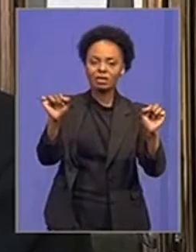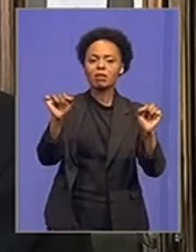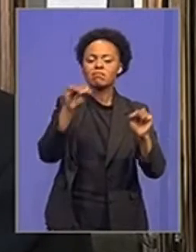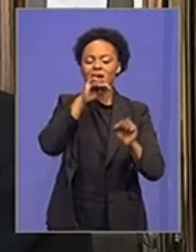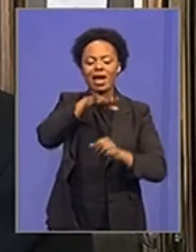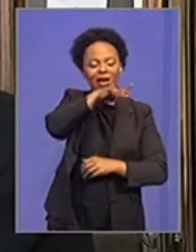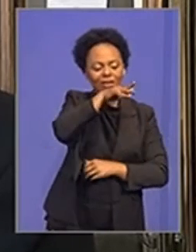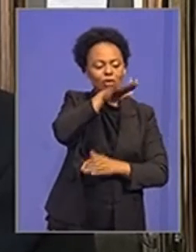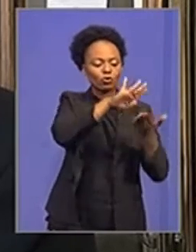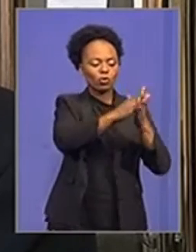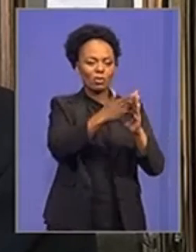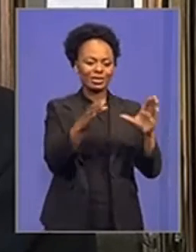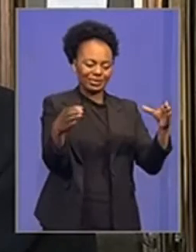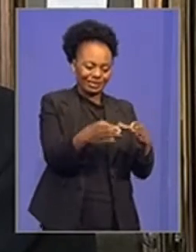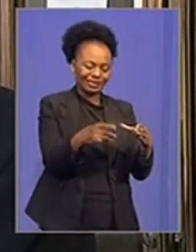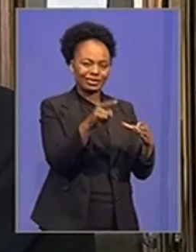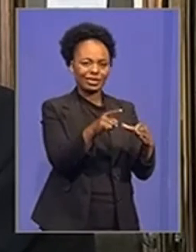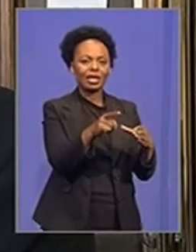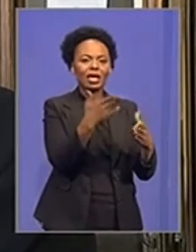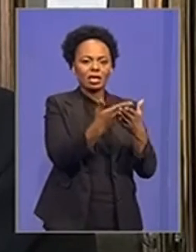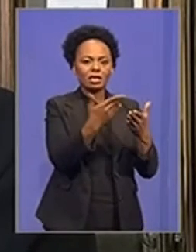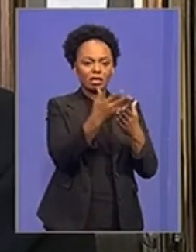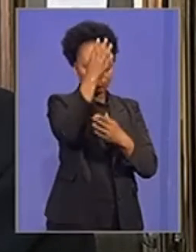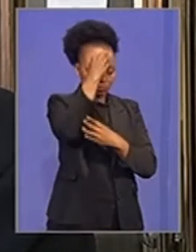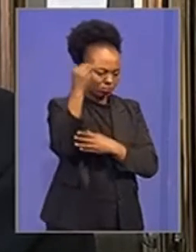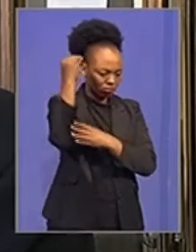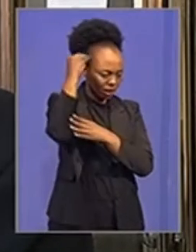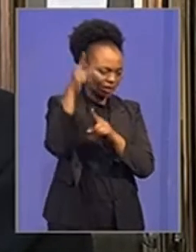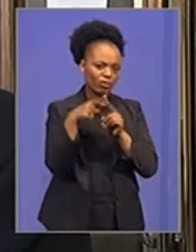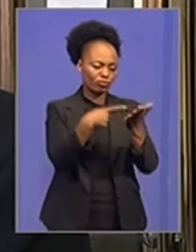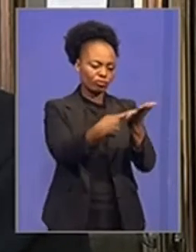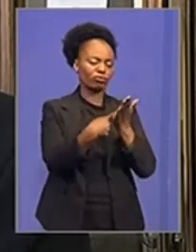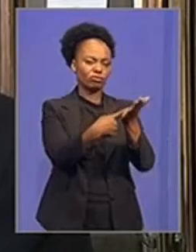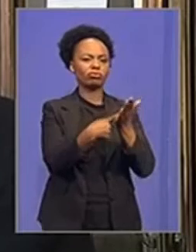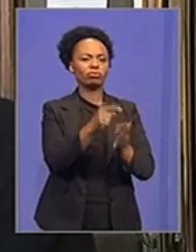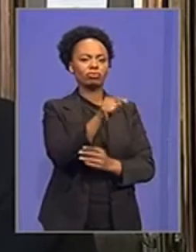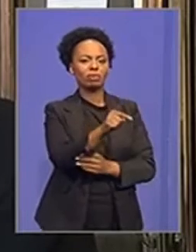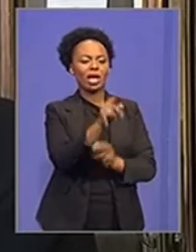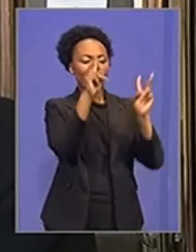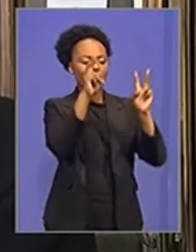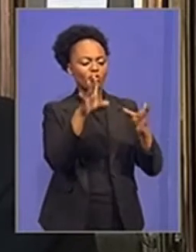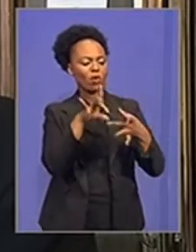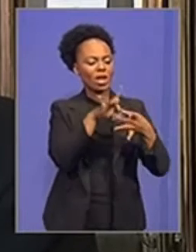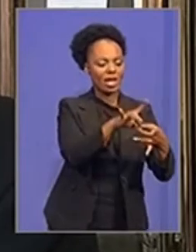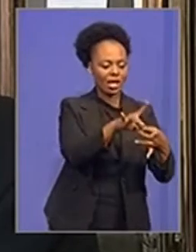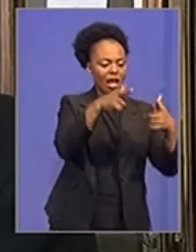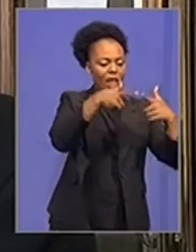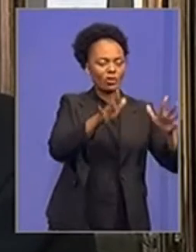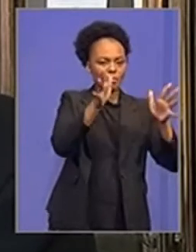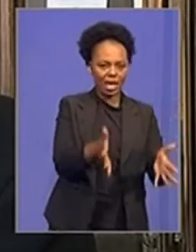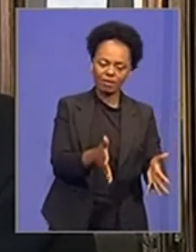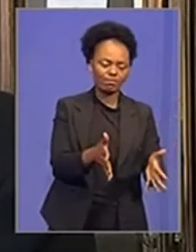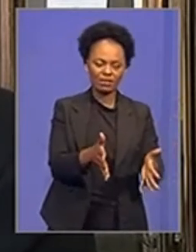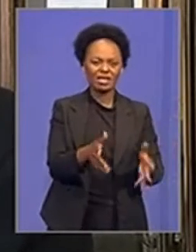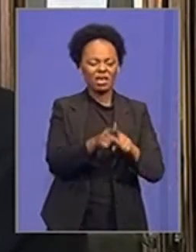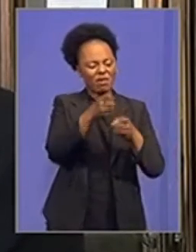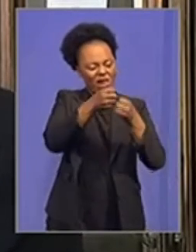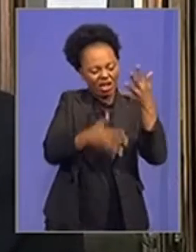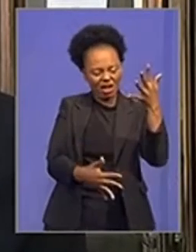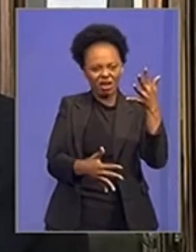Afrikaans community will take in its place and will engage on matters that not only link and relate to the language, but also its place